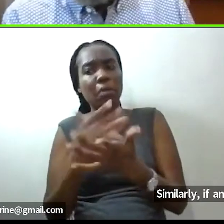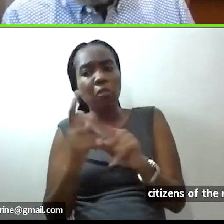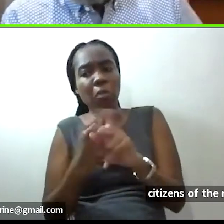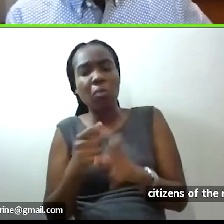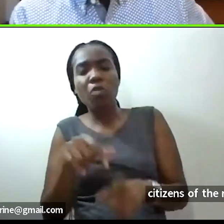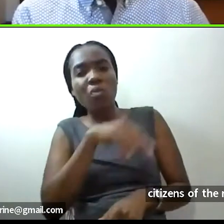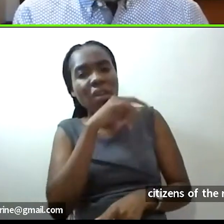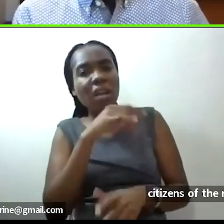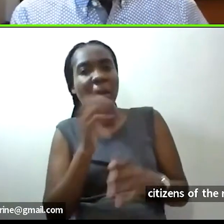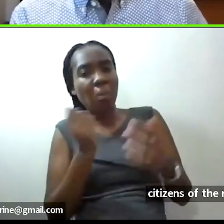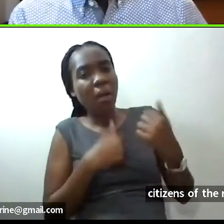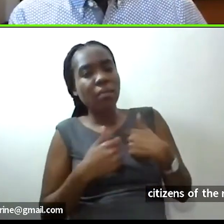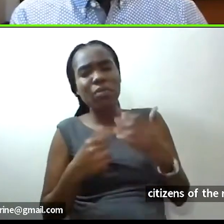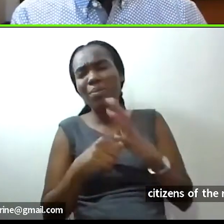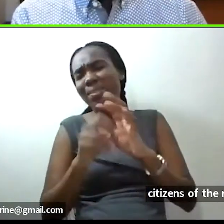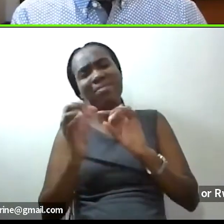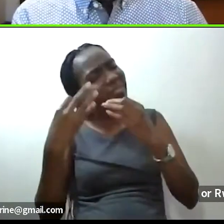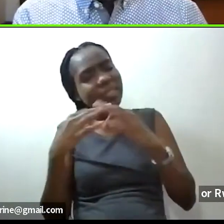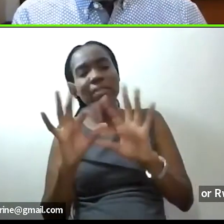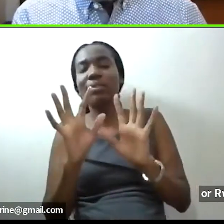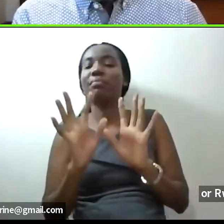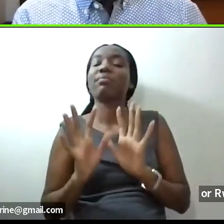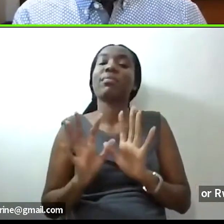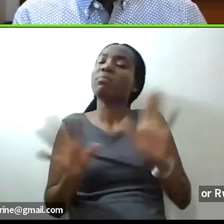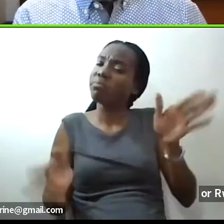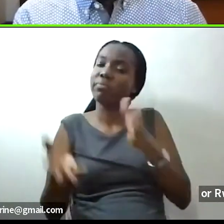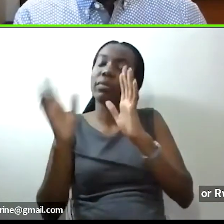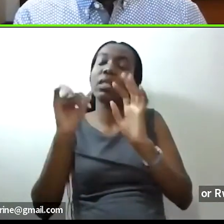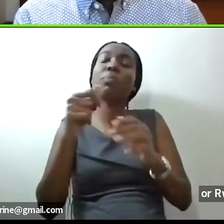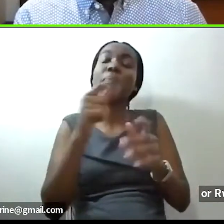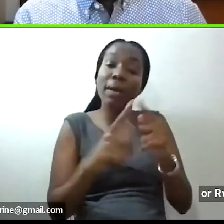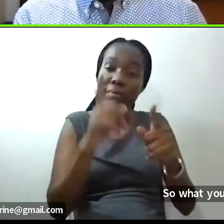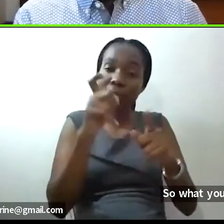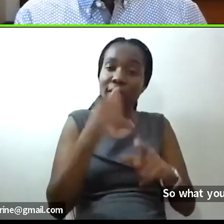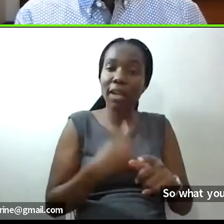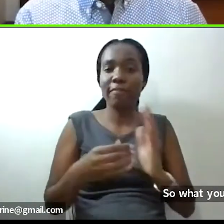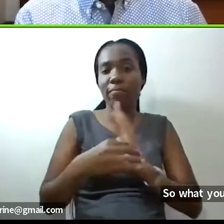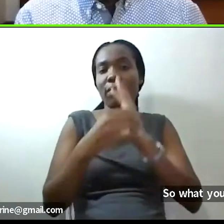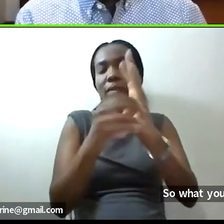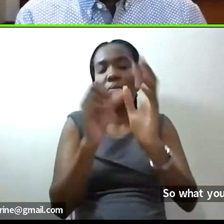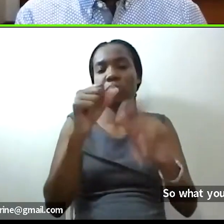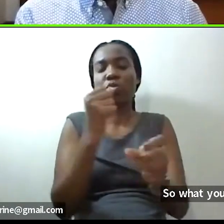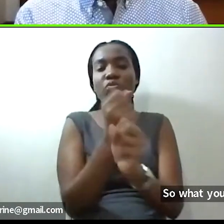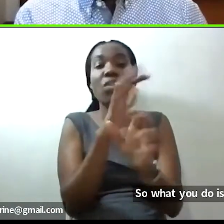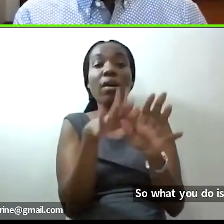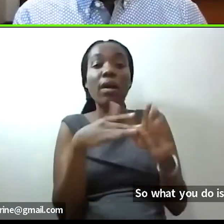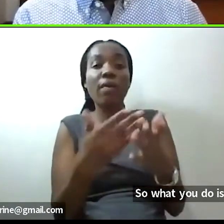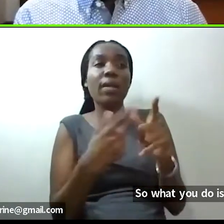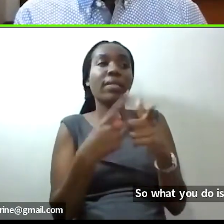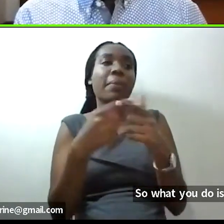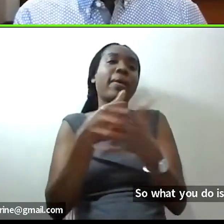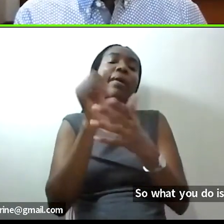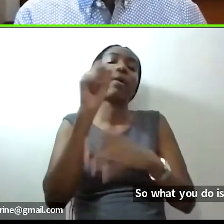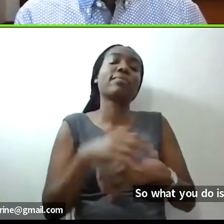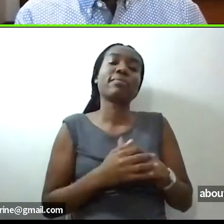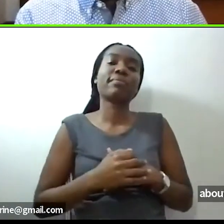buy. So what you do is you just need guidance as to how to go about it, and you are free to buy. Nobody